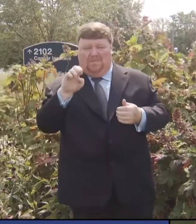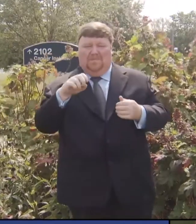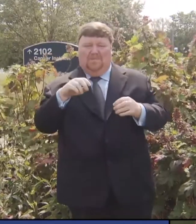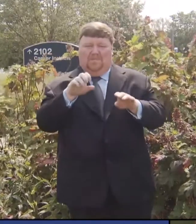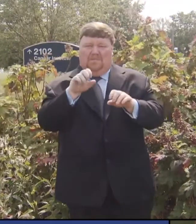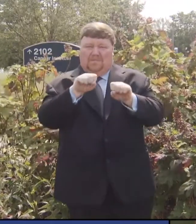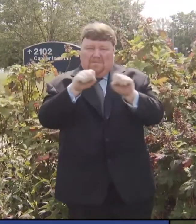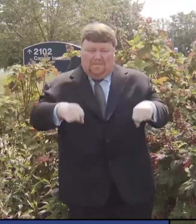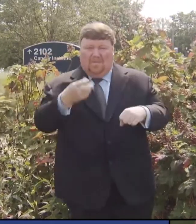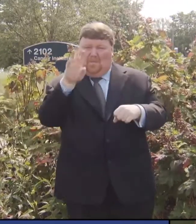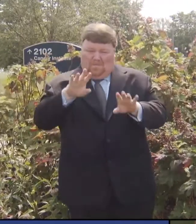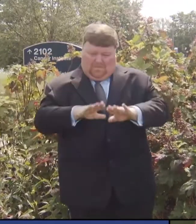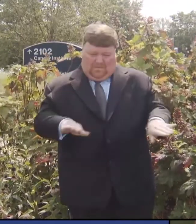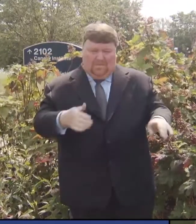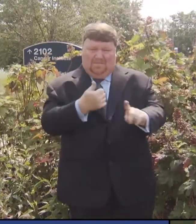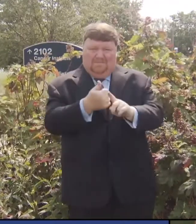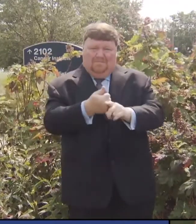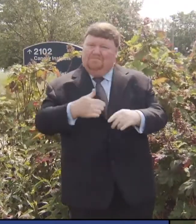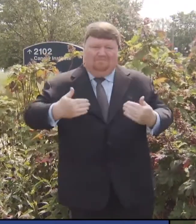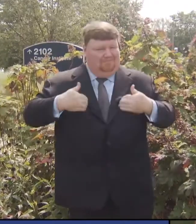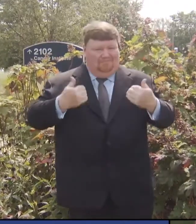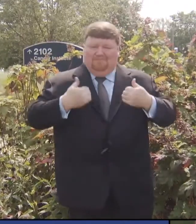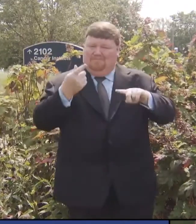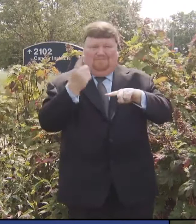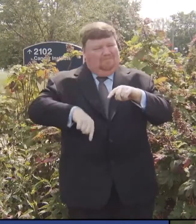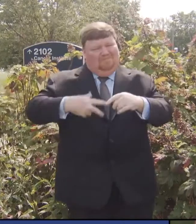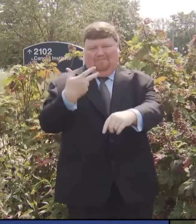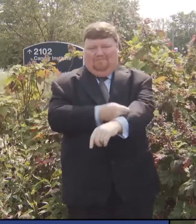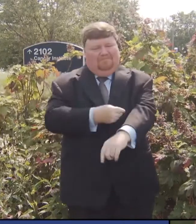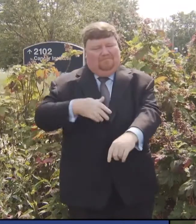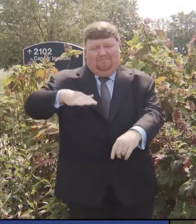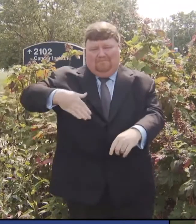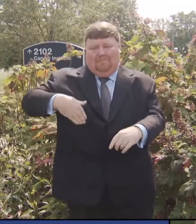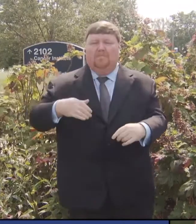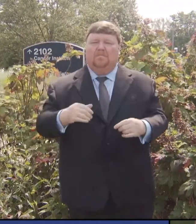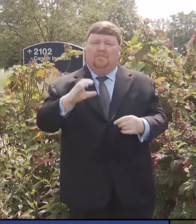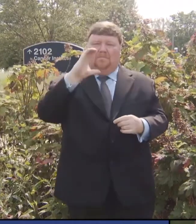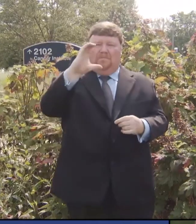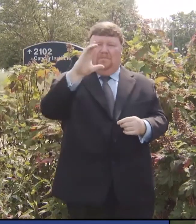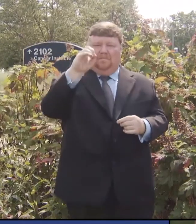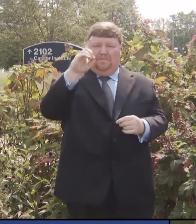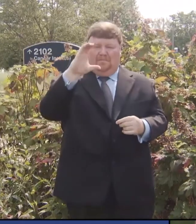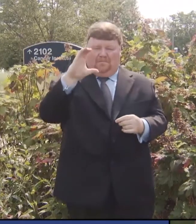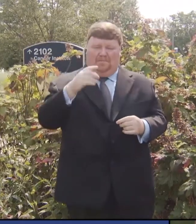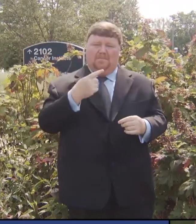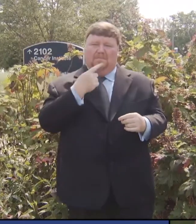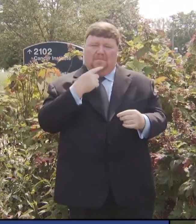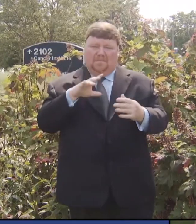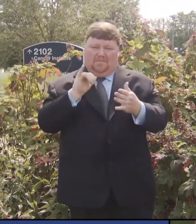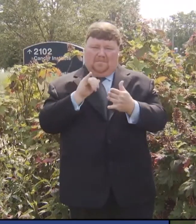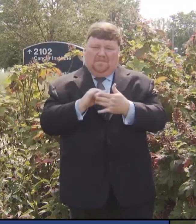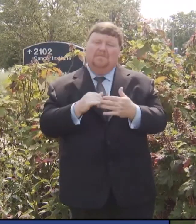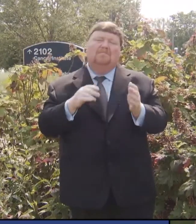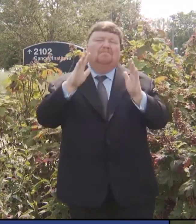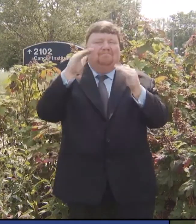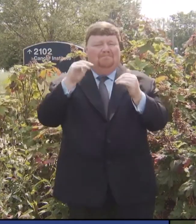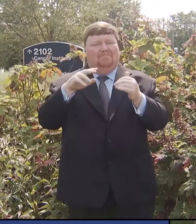to get vaccinated. As noted by the CDC, breakthrough infections are